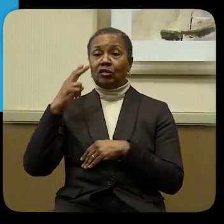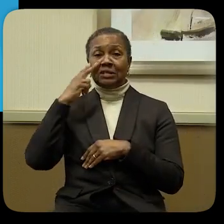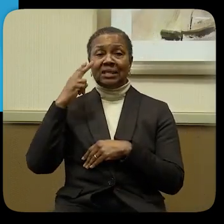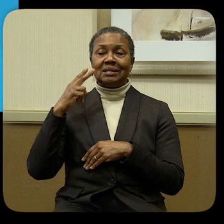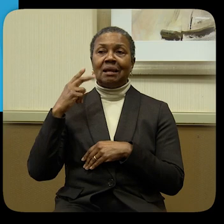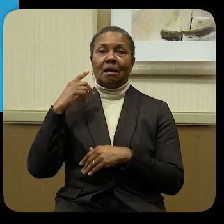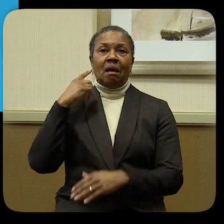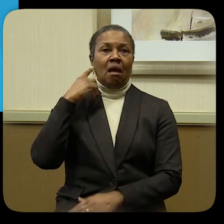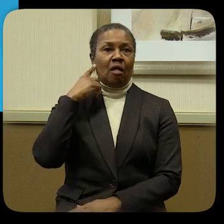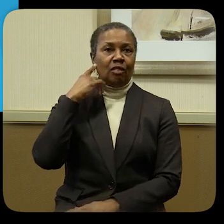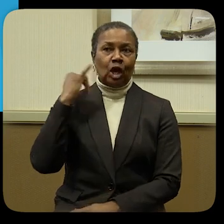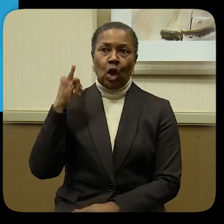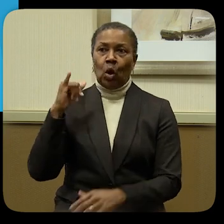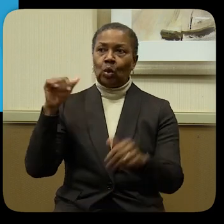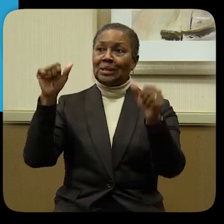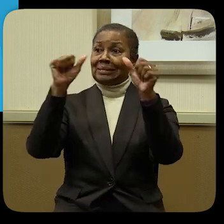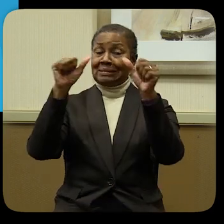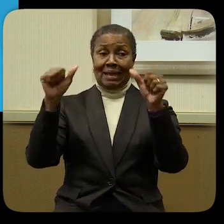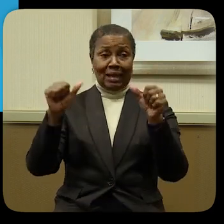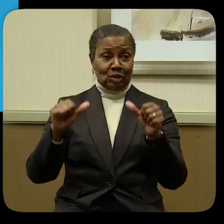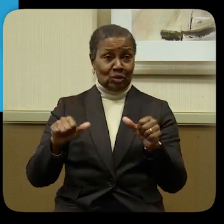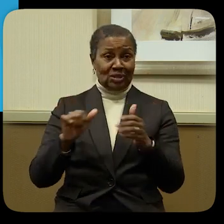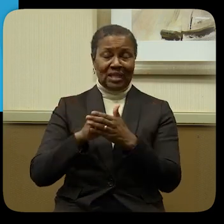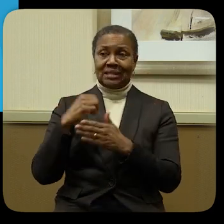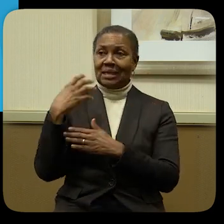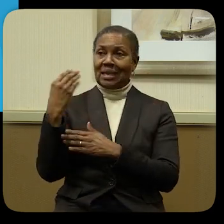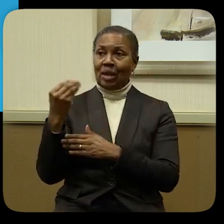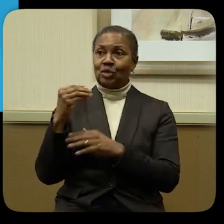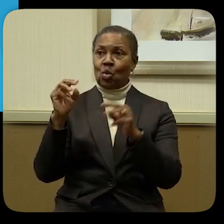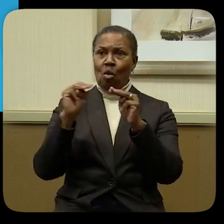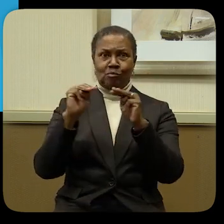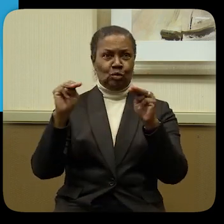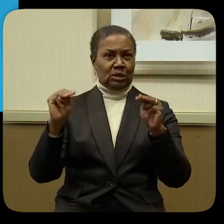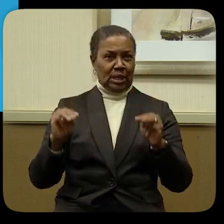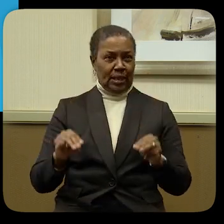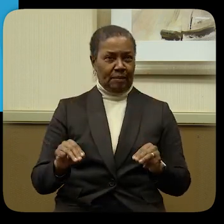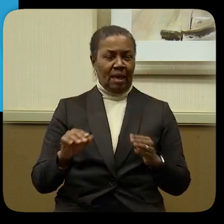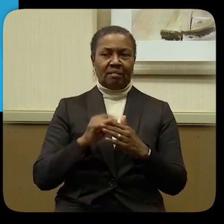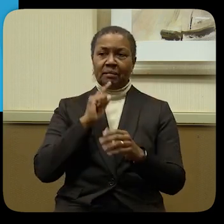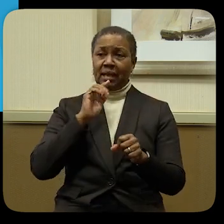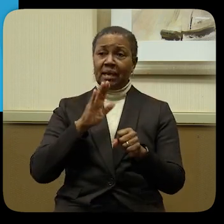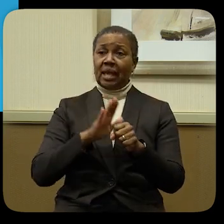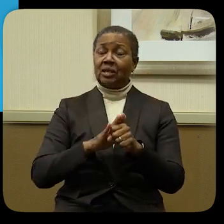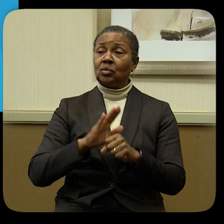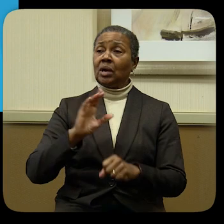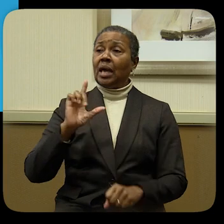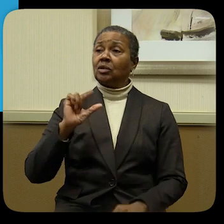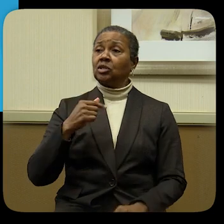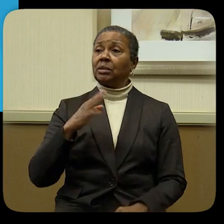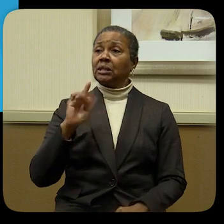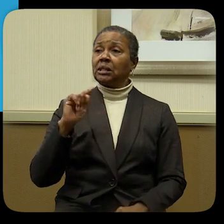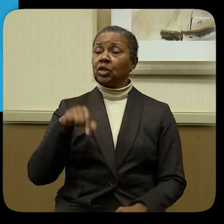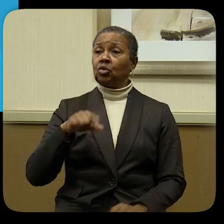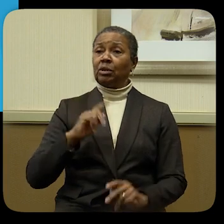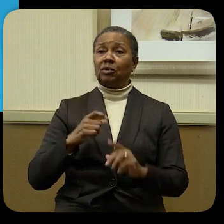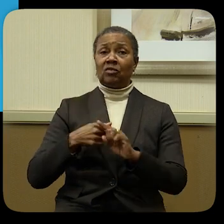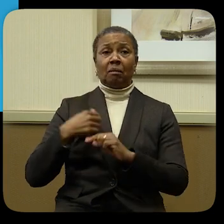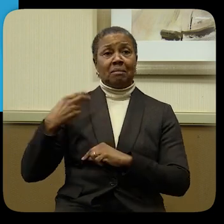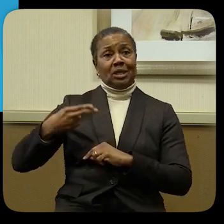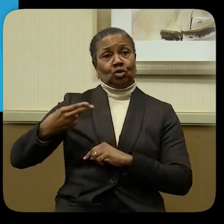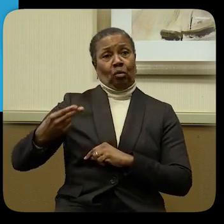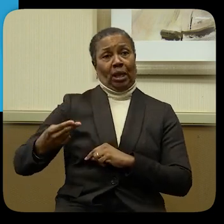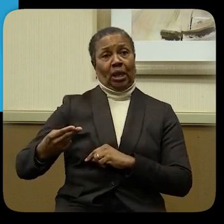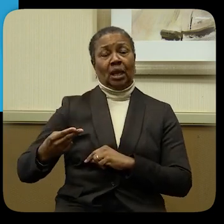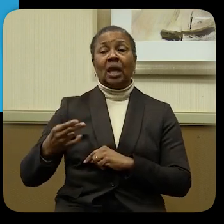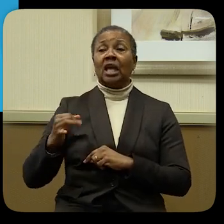those gold statues, it's an outdoor museum that dedicated to LGBTQ people from history. And